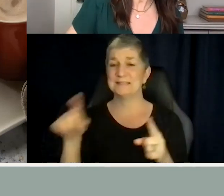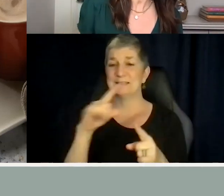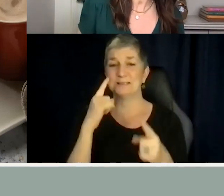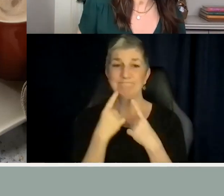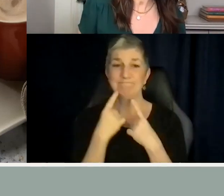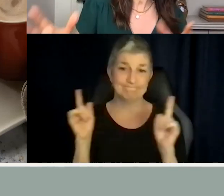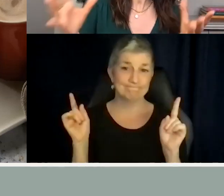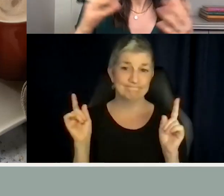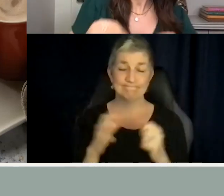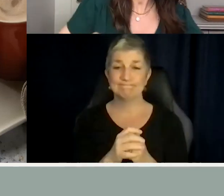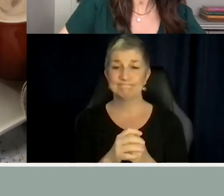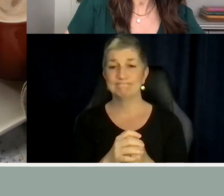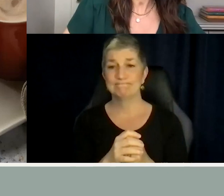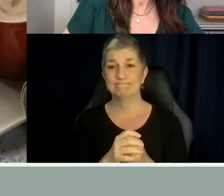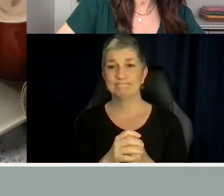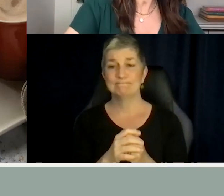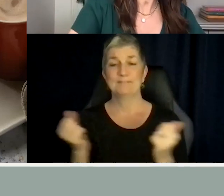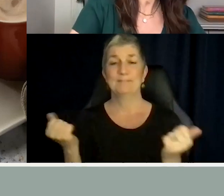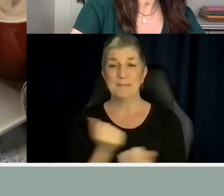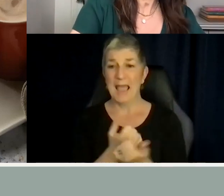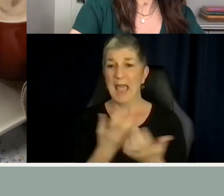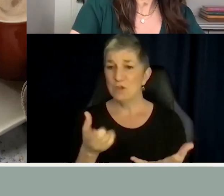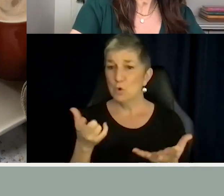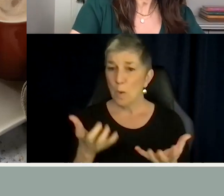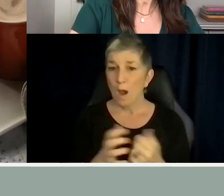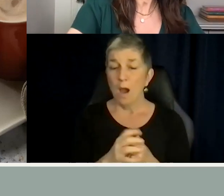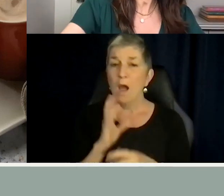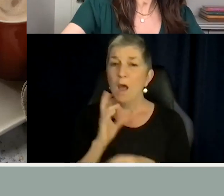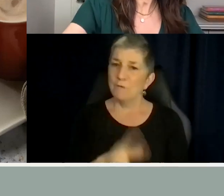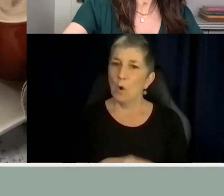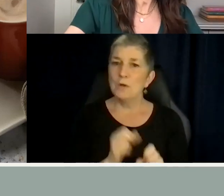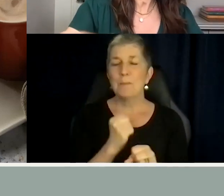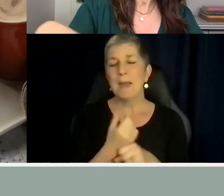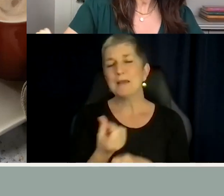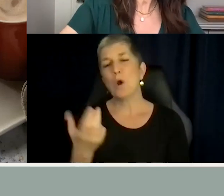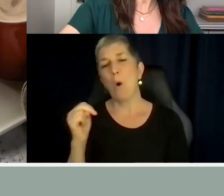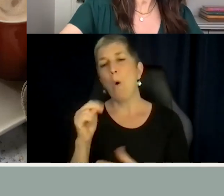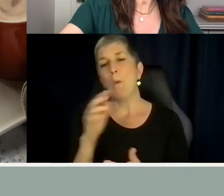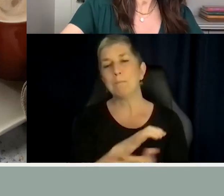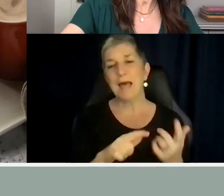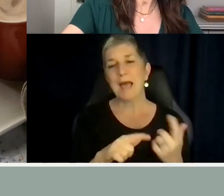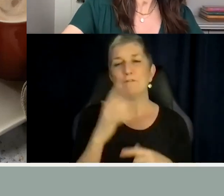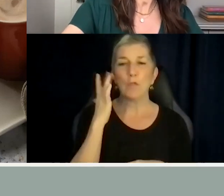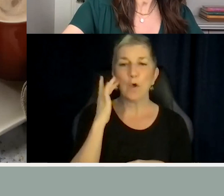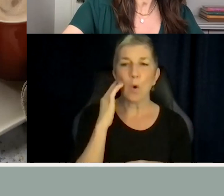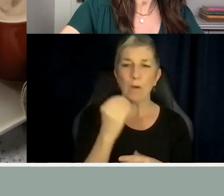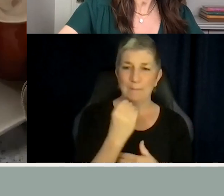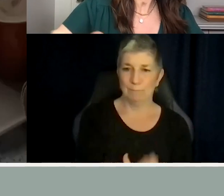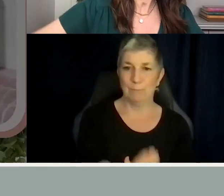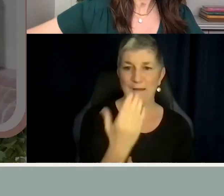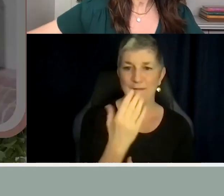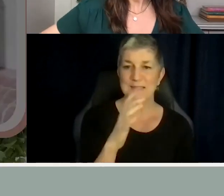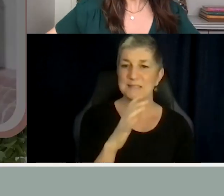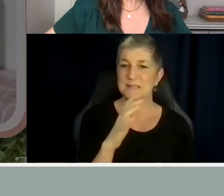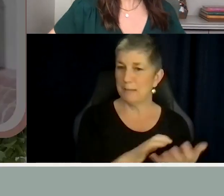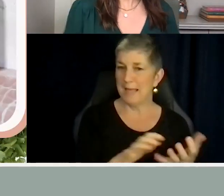effect and everything in one. And of course, you can make your own blend of the golden breakfast blend and do it that